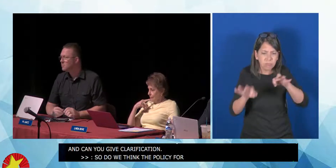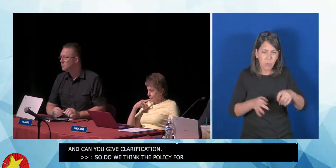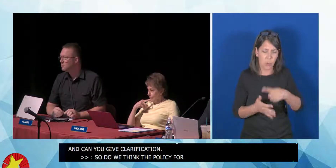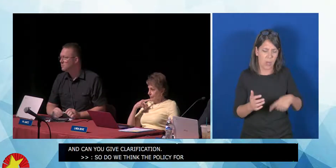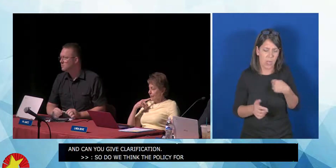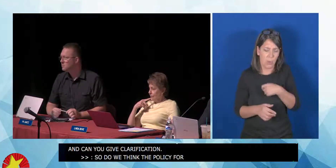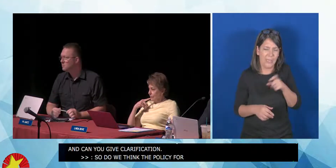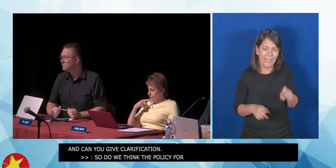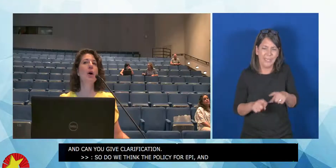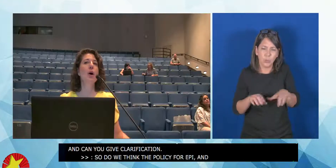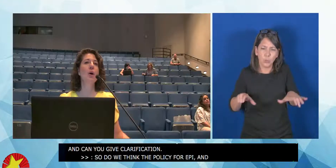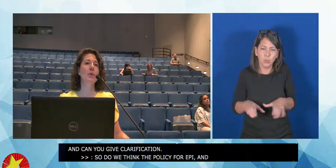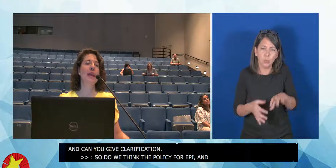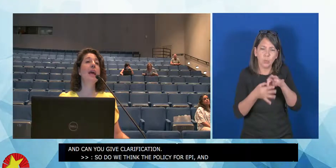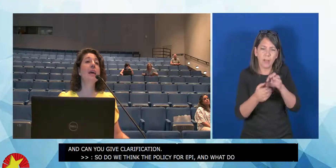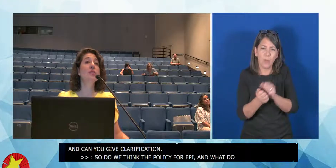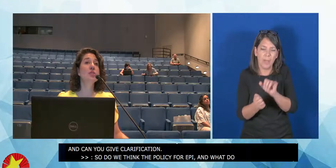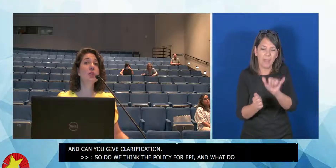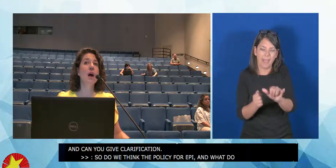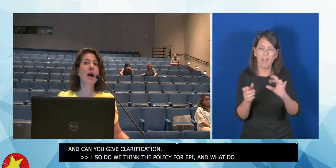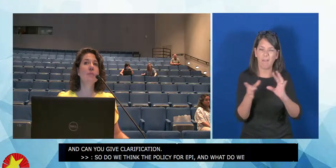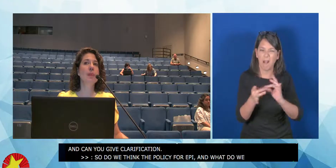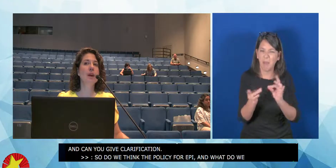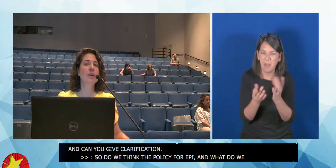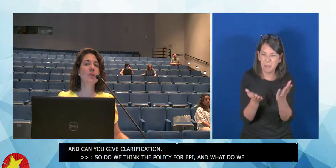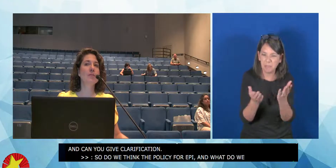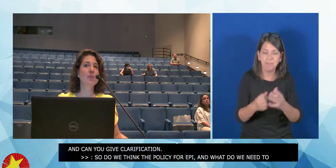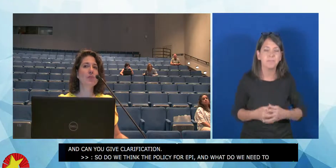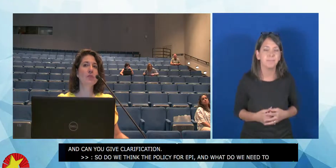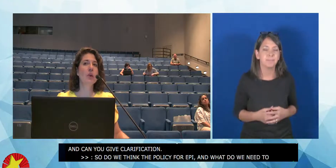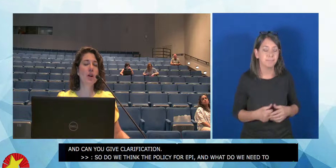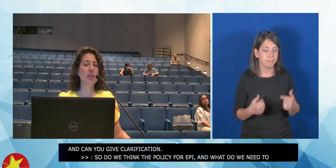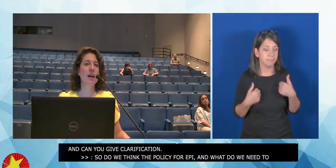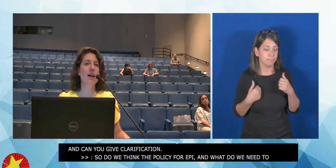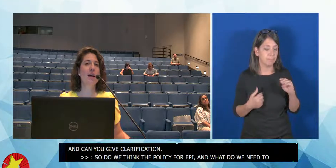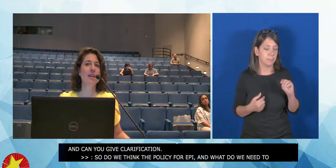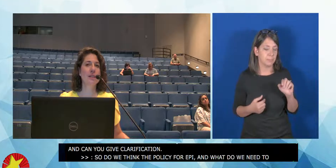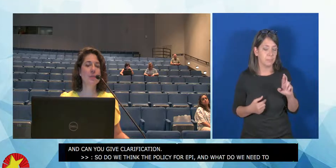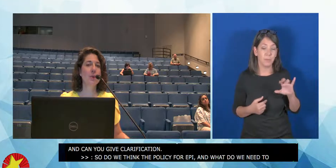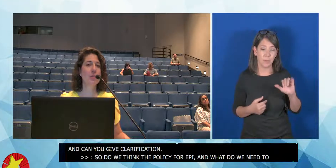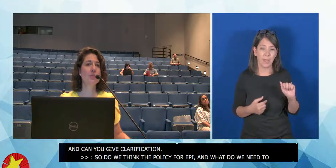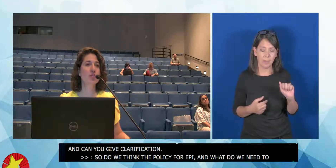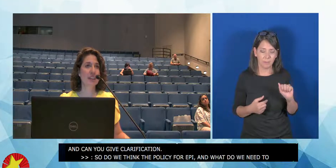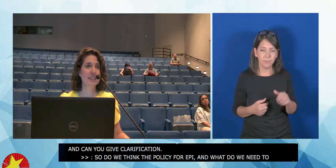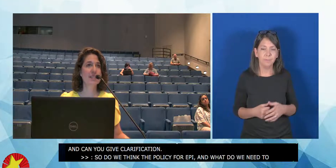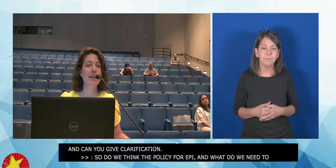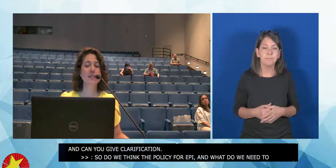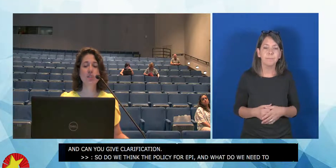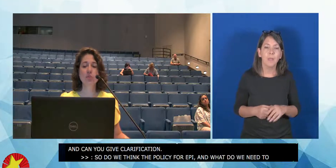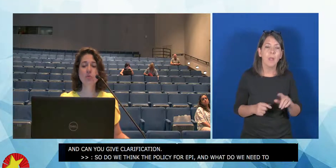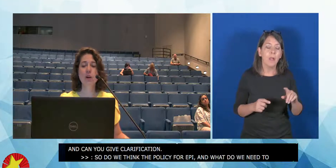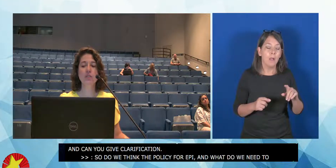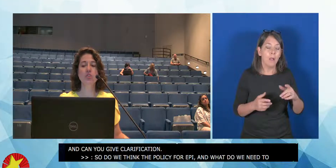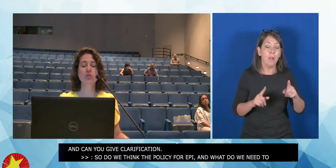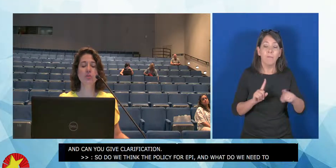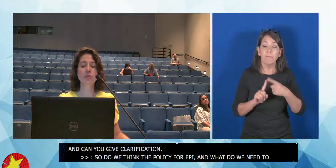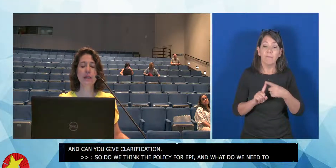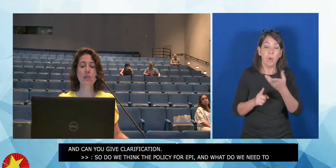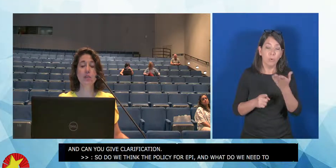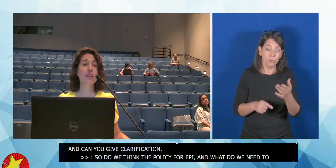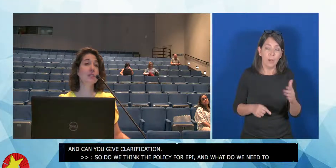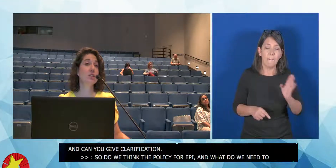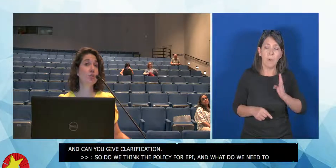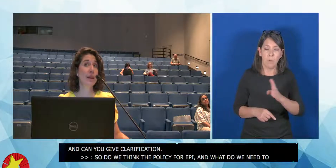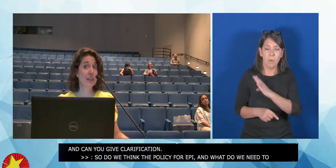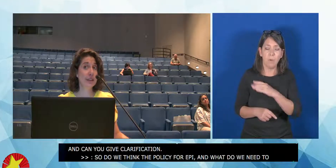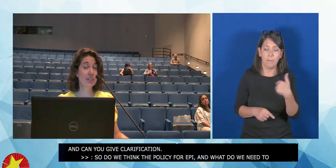to the comment that was made? Okay, so first of all, Board Member Jantz, I do want to let you